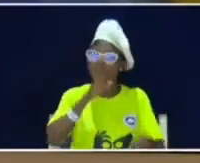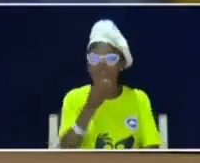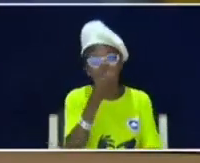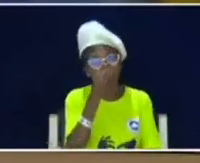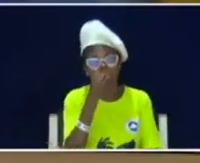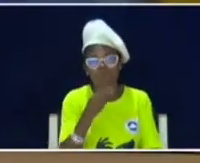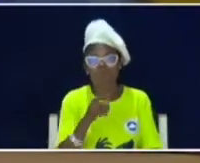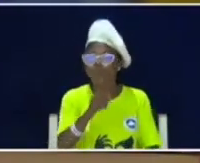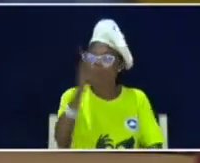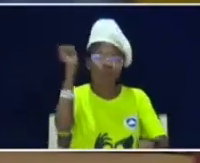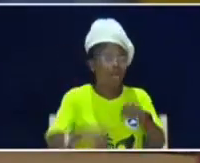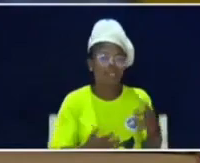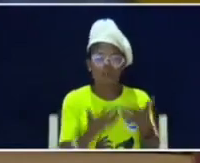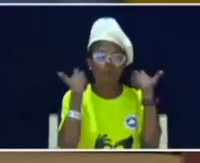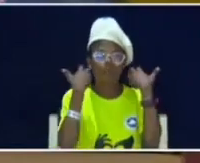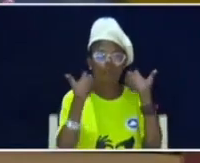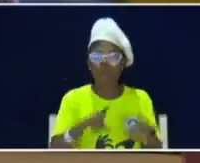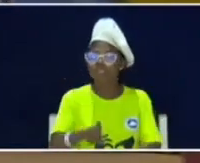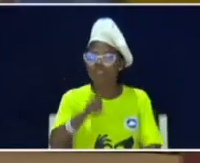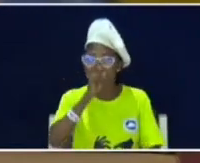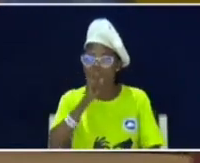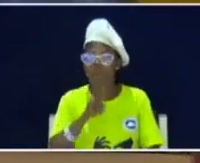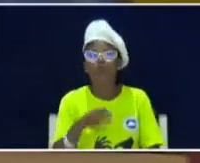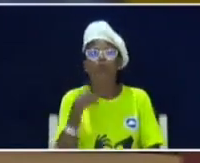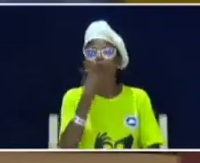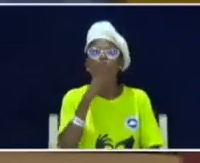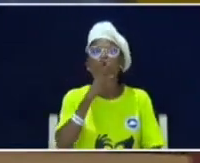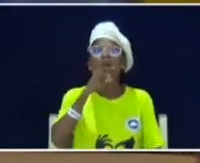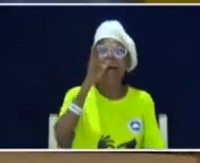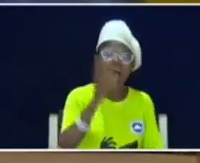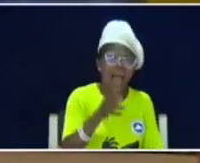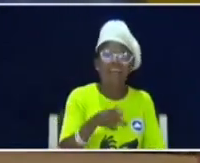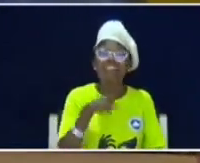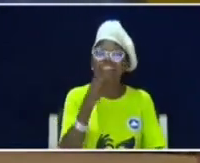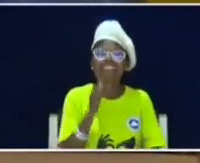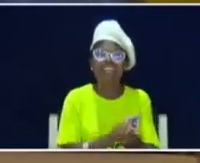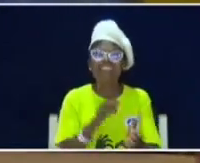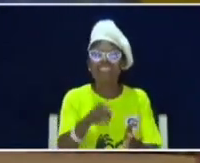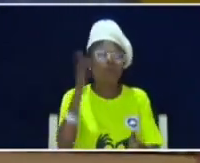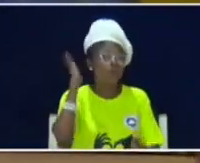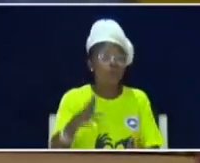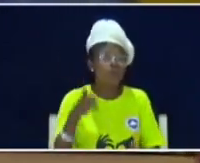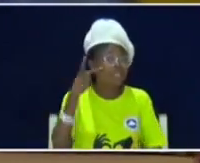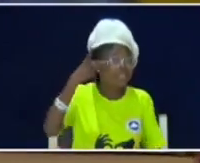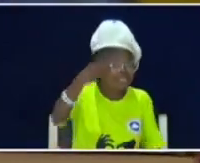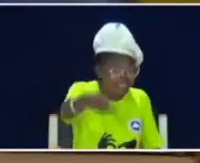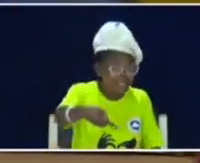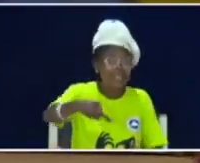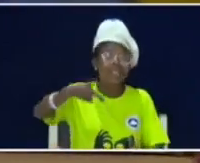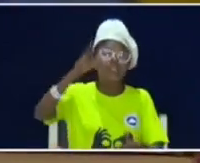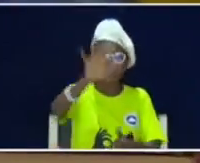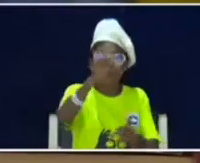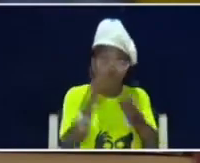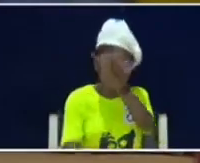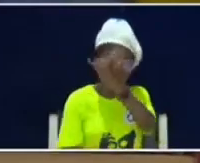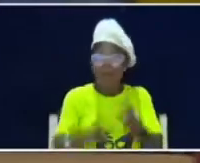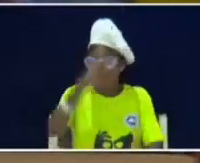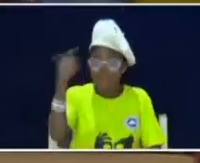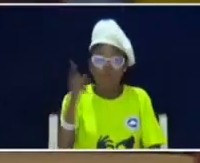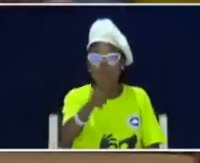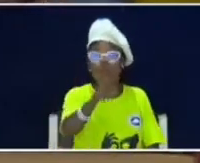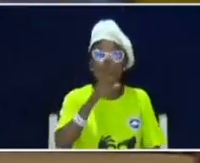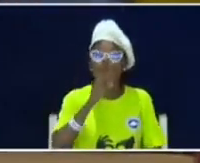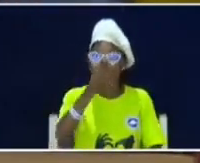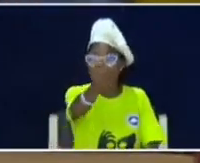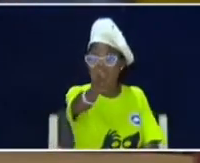who are they that are saying that we see your hand? Because you are an eagle, no power